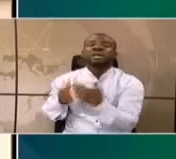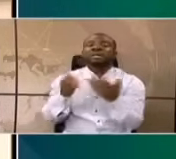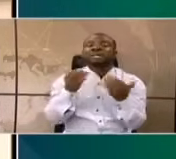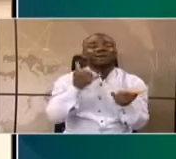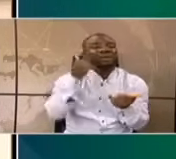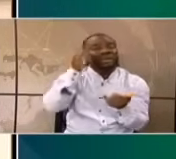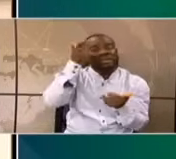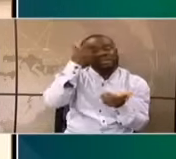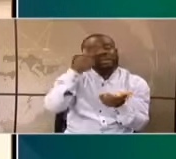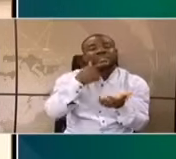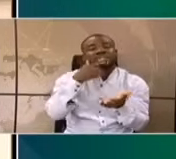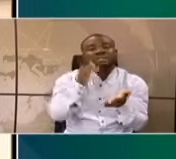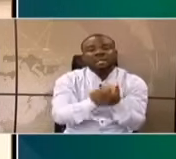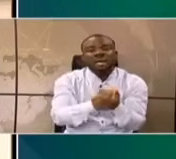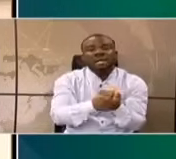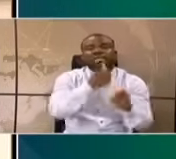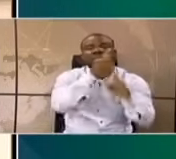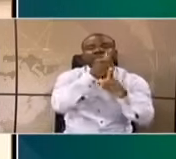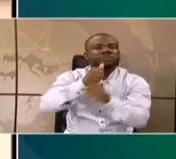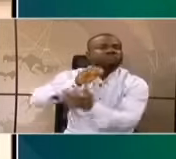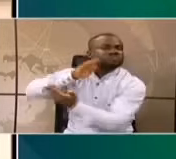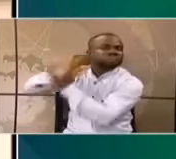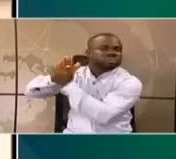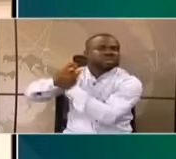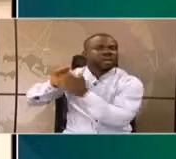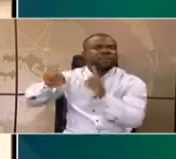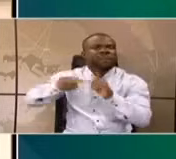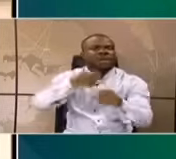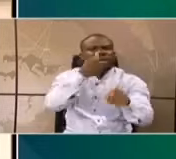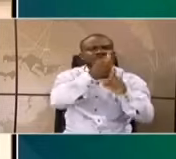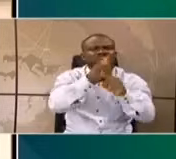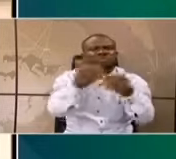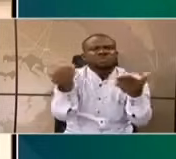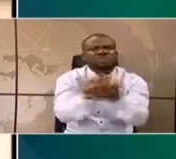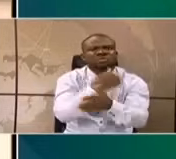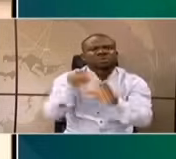Galamsey. Anana, abai a register companies for from.